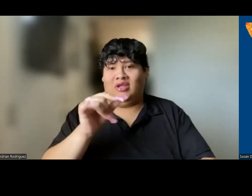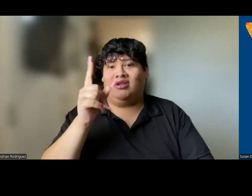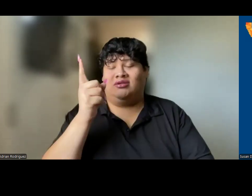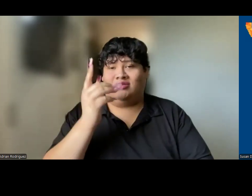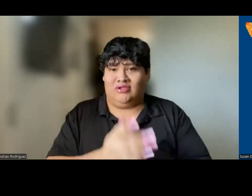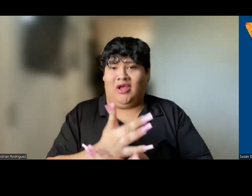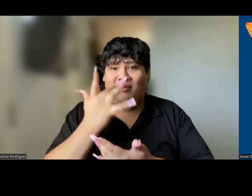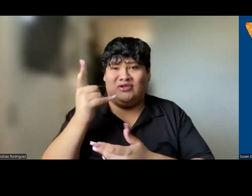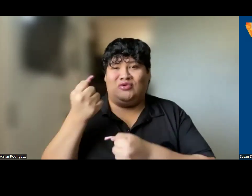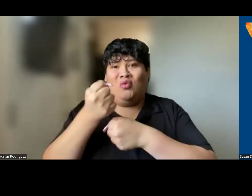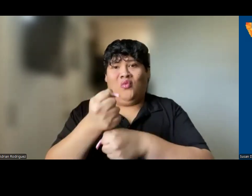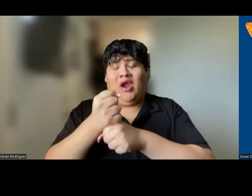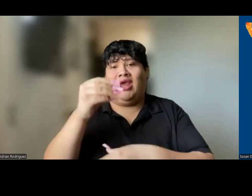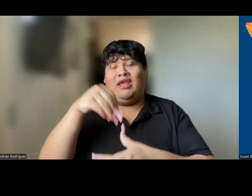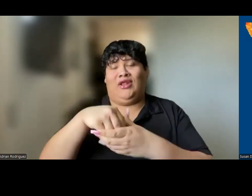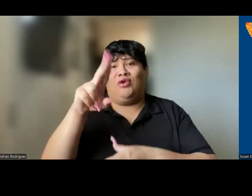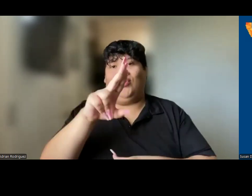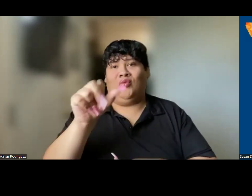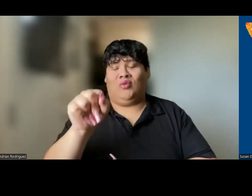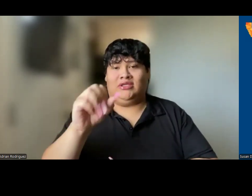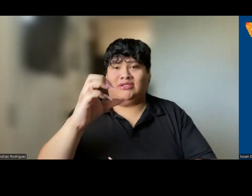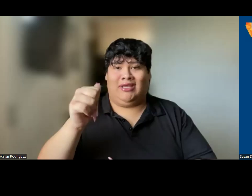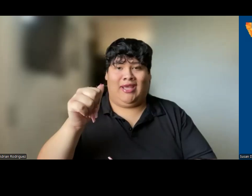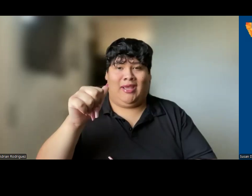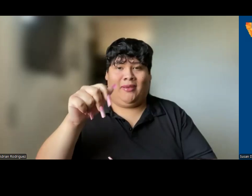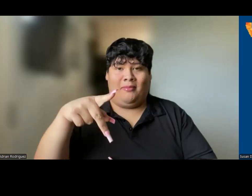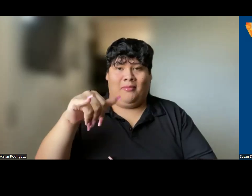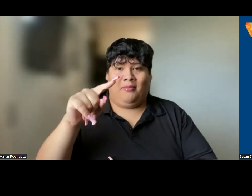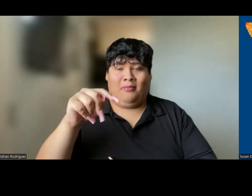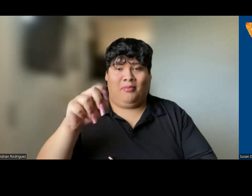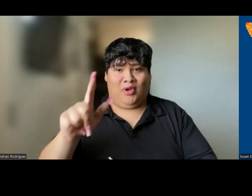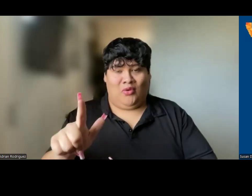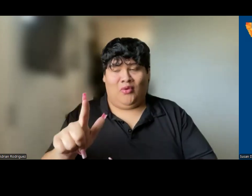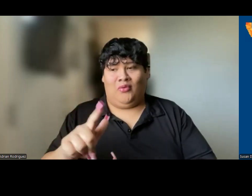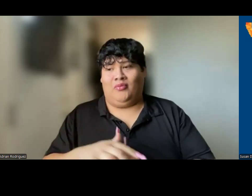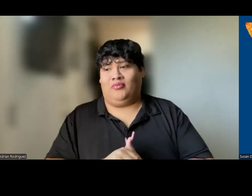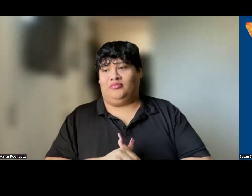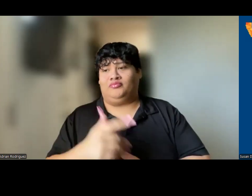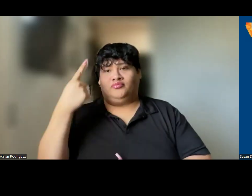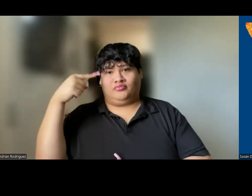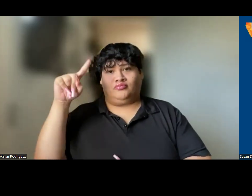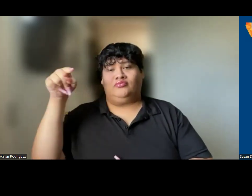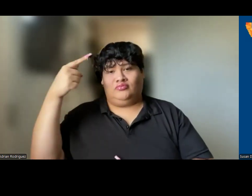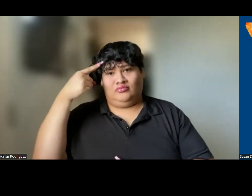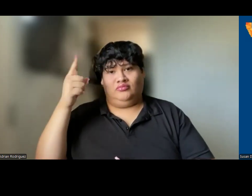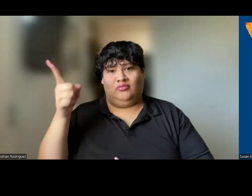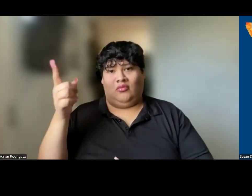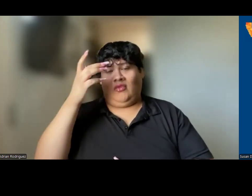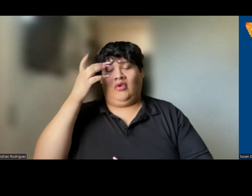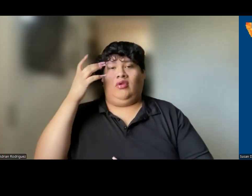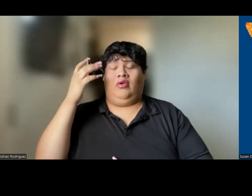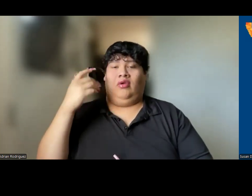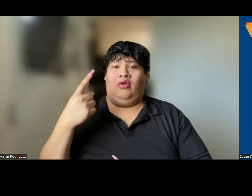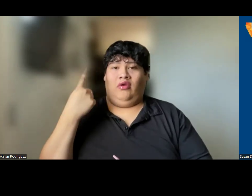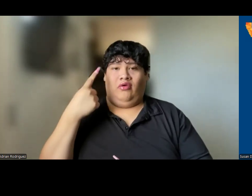the U.S. Capitol that happened concurrently to our press event and overshadowed the release